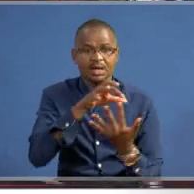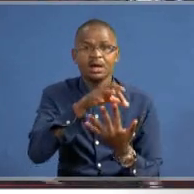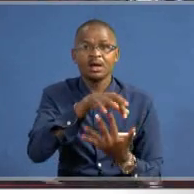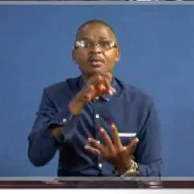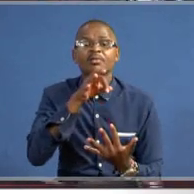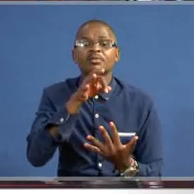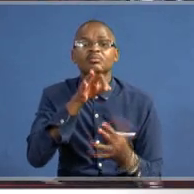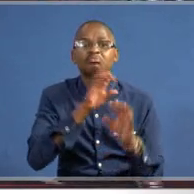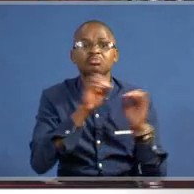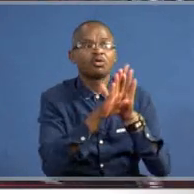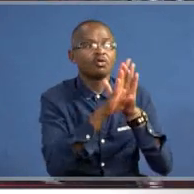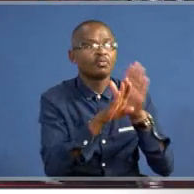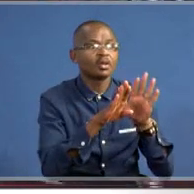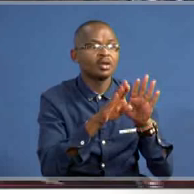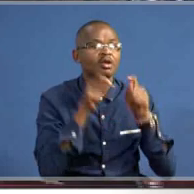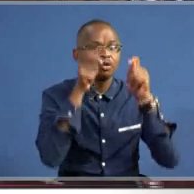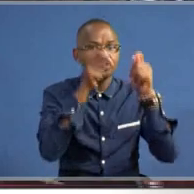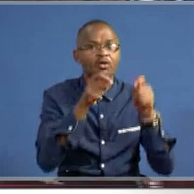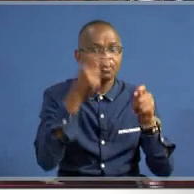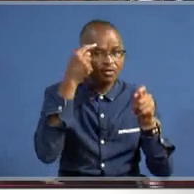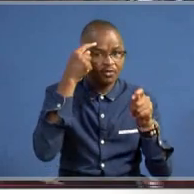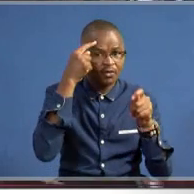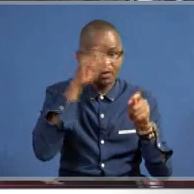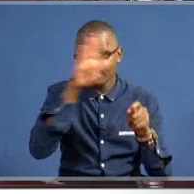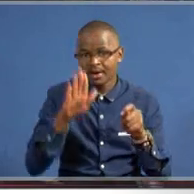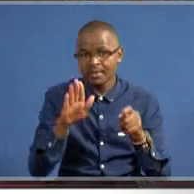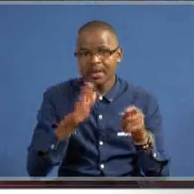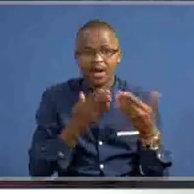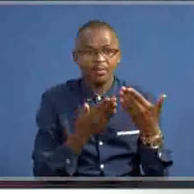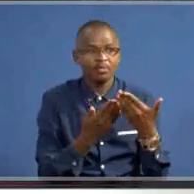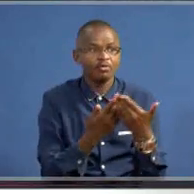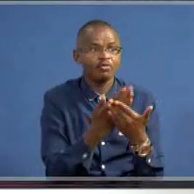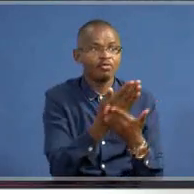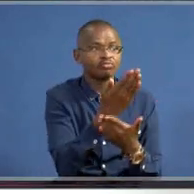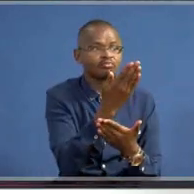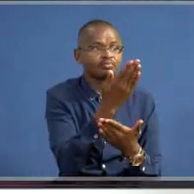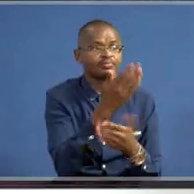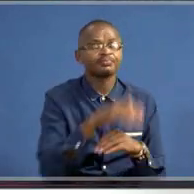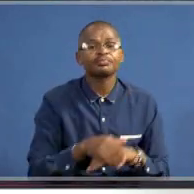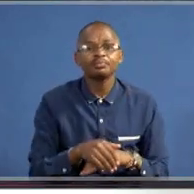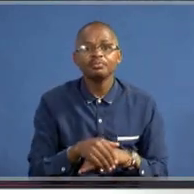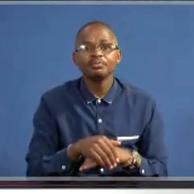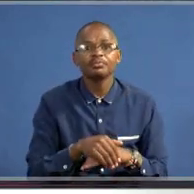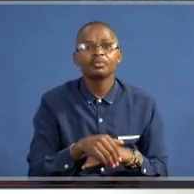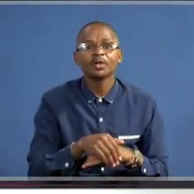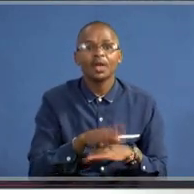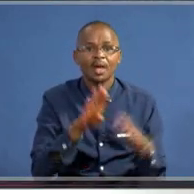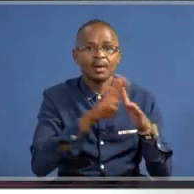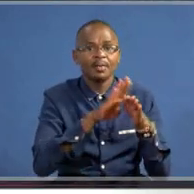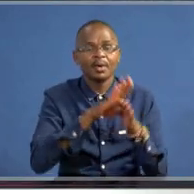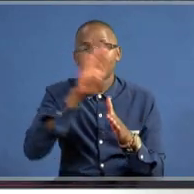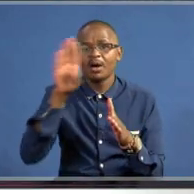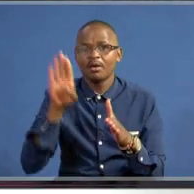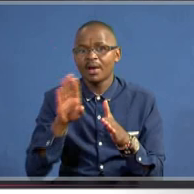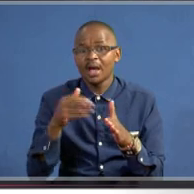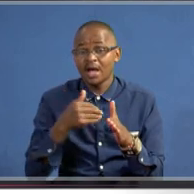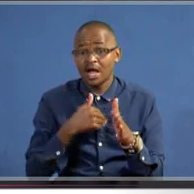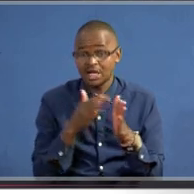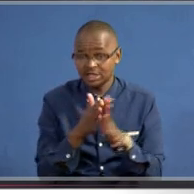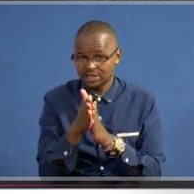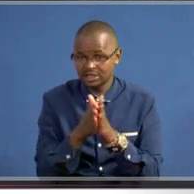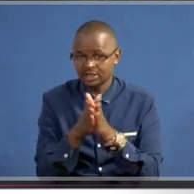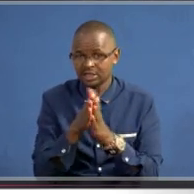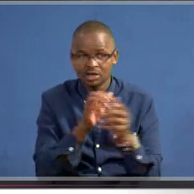no bills have been tabled for Parliament's approval and the members of parliament have certain interests